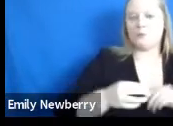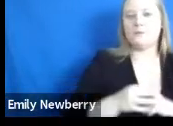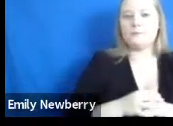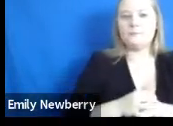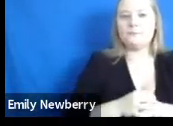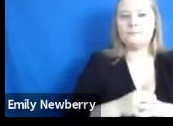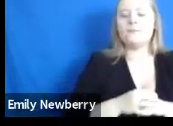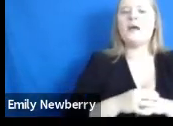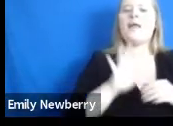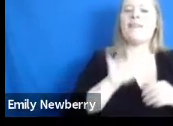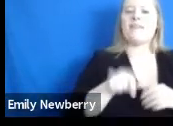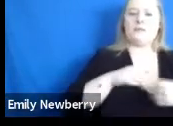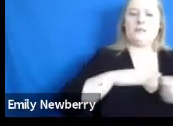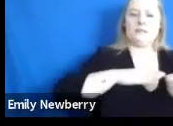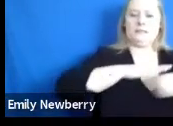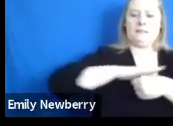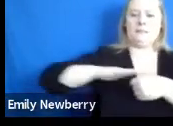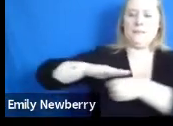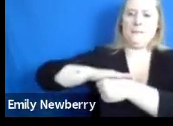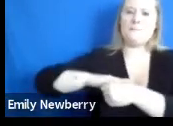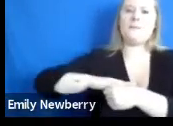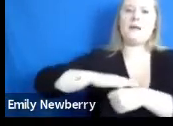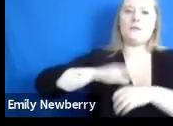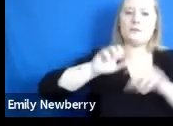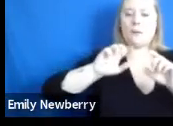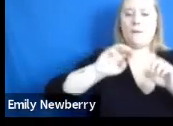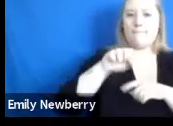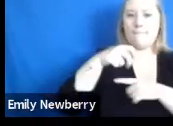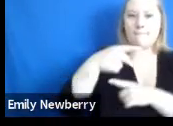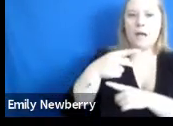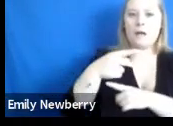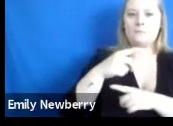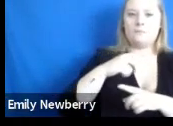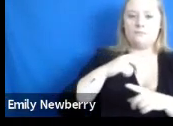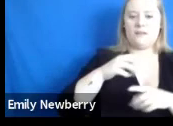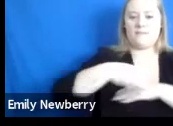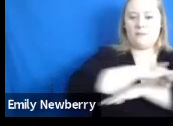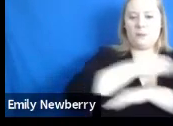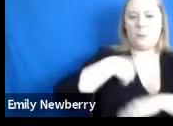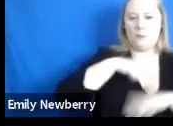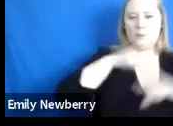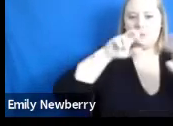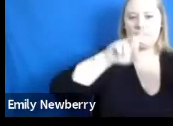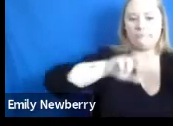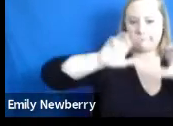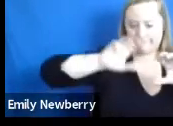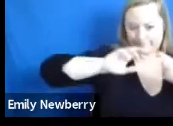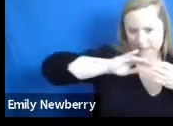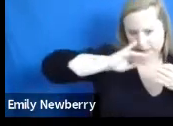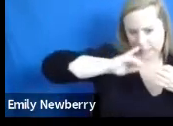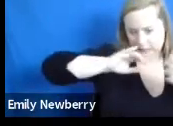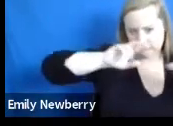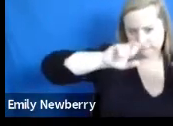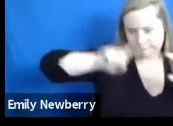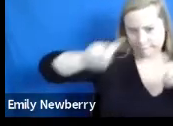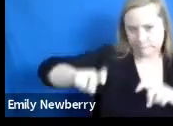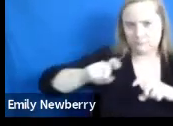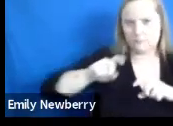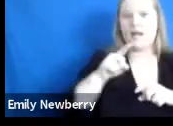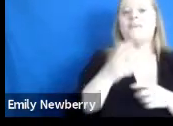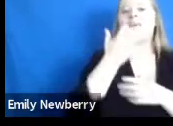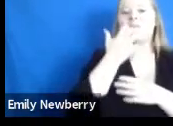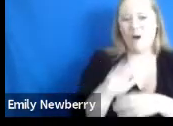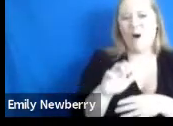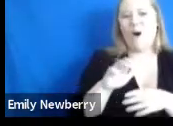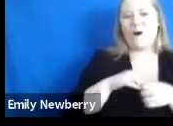maps of two fields that we were studying. But coming into, these are the hotspots of arsenic that